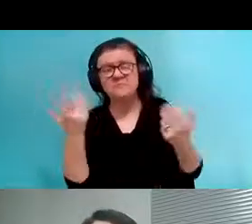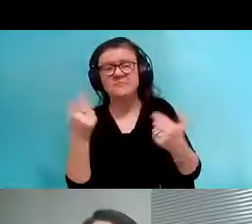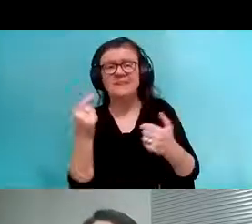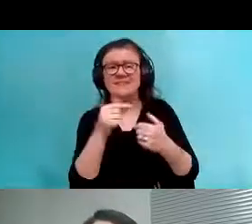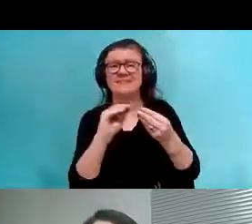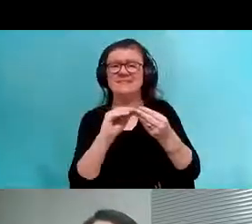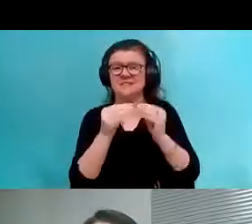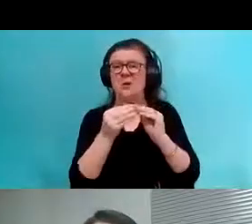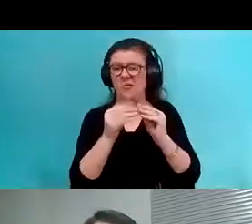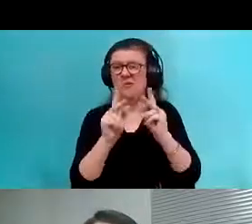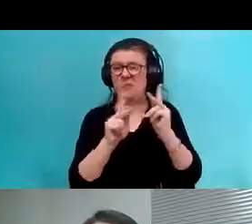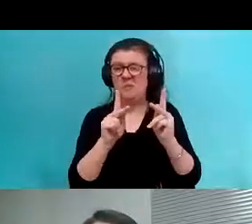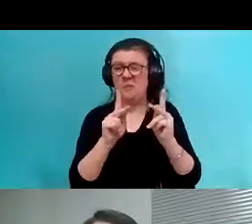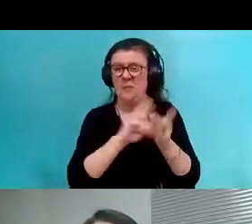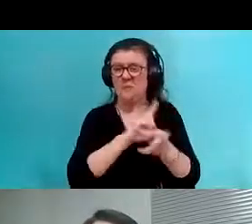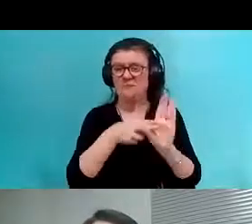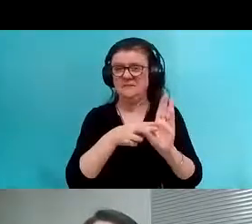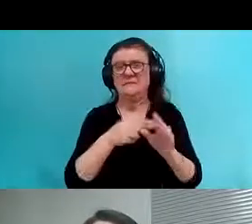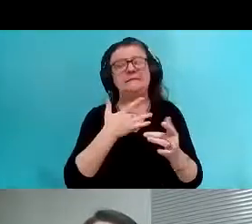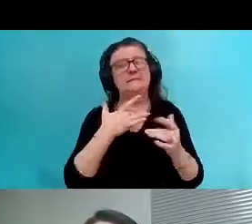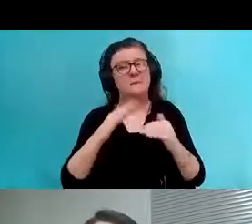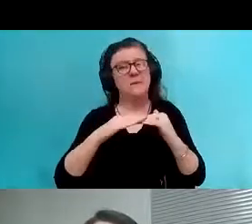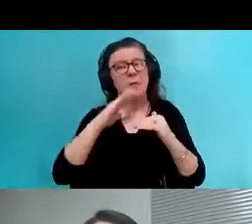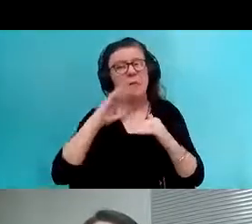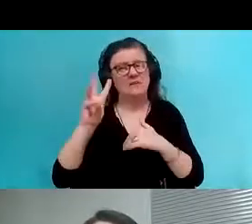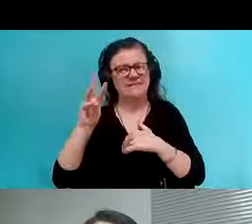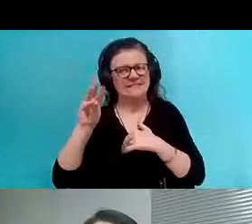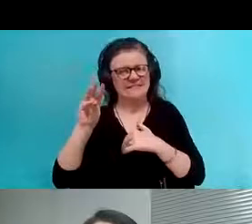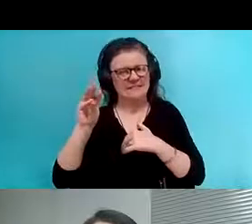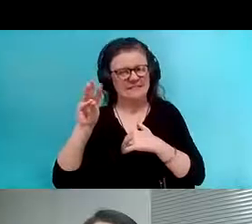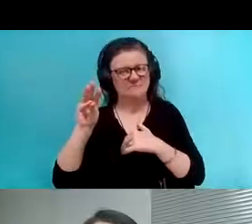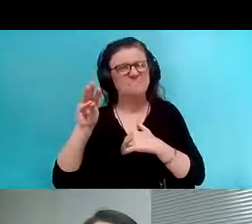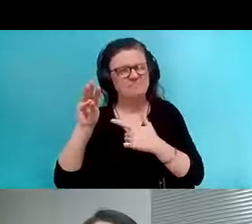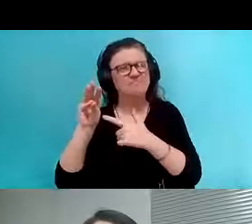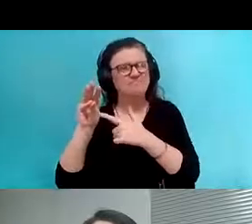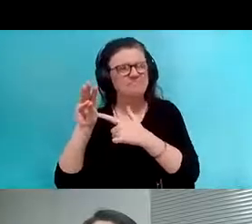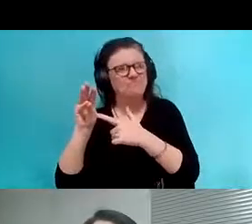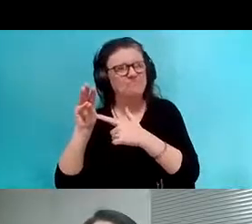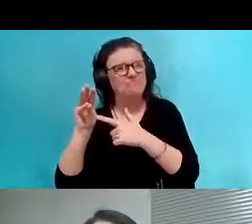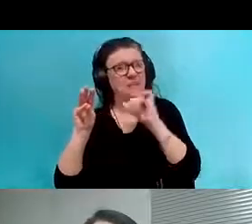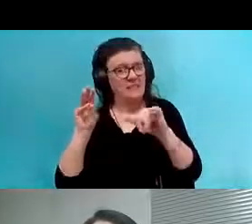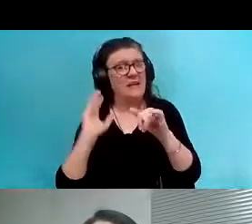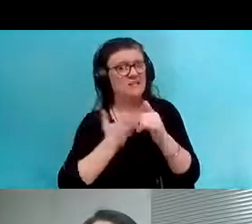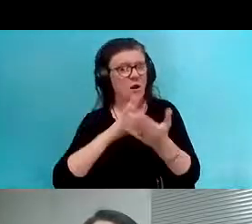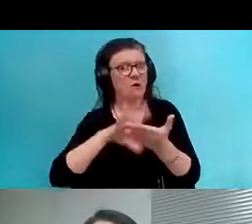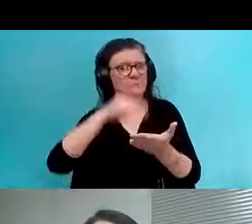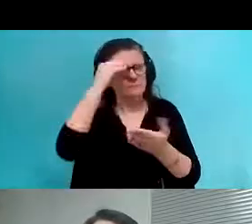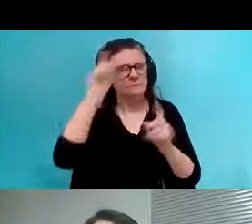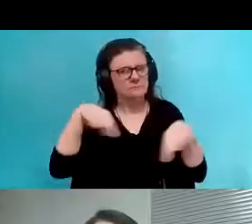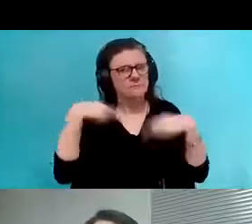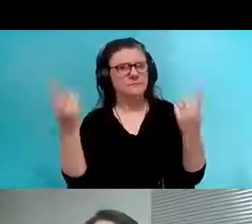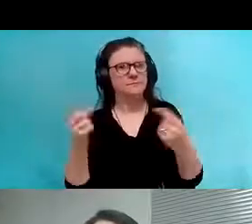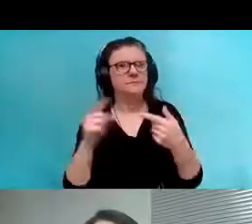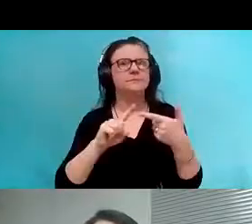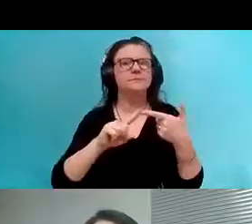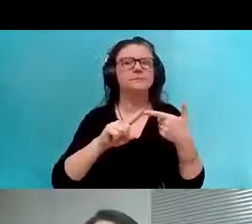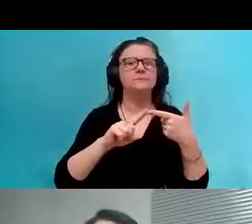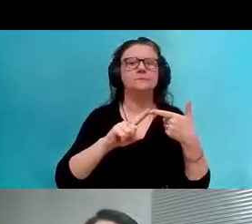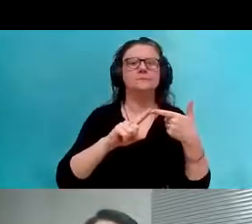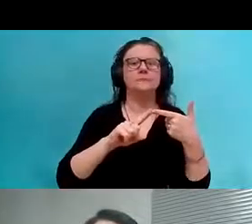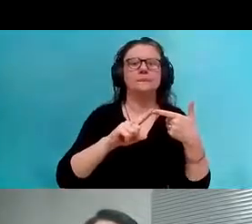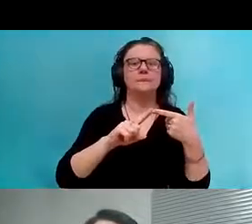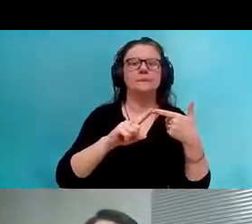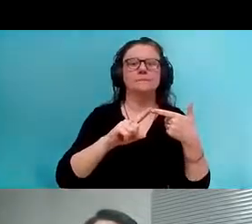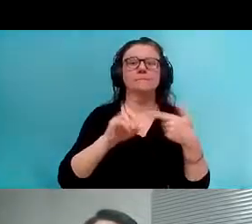60+ people in age. So this is one of the learning. We need to integrate the